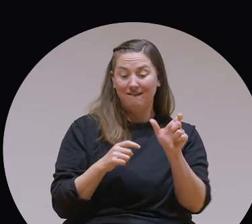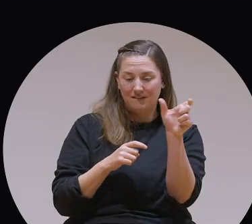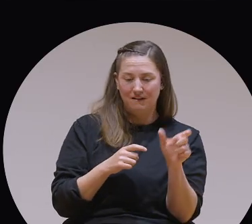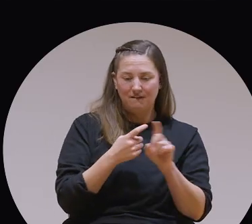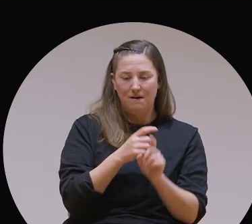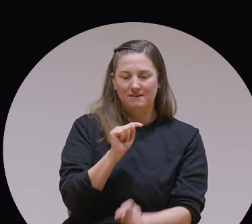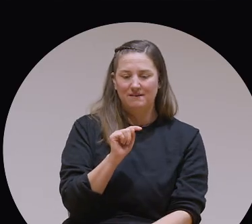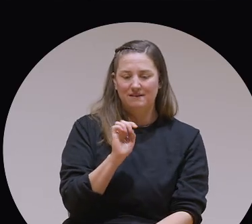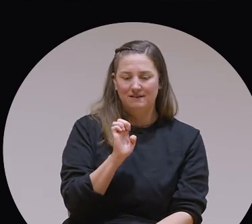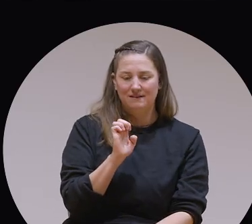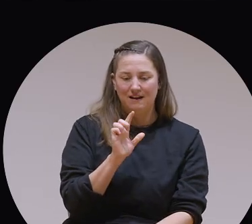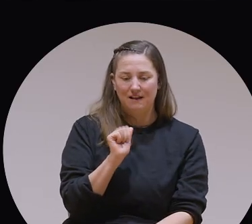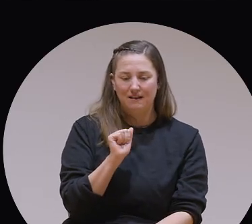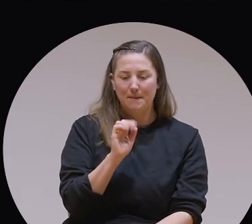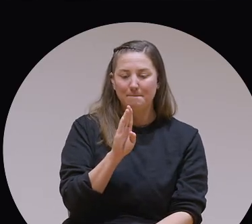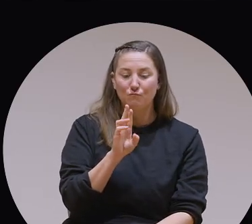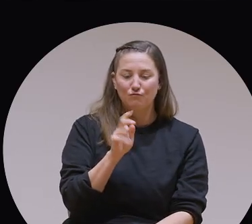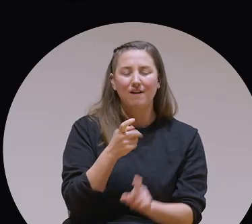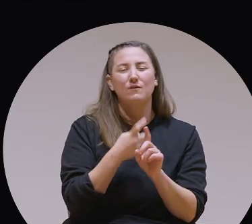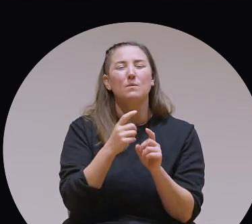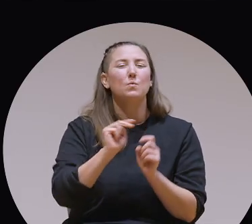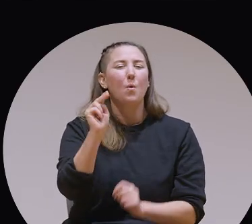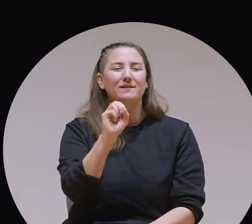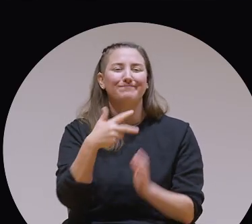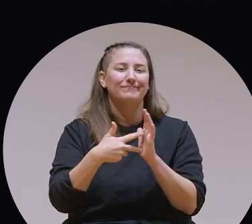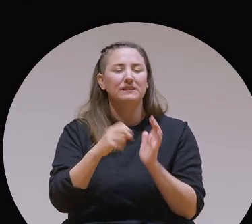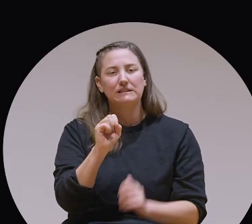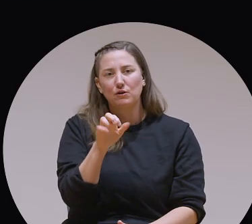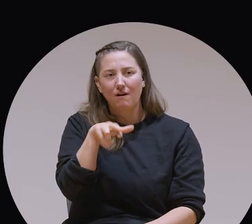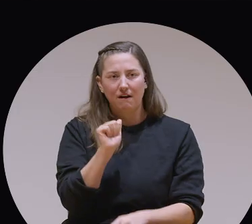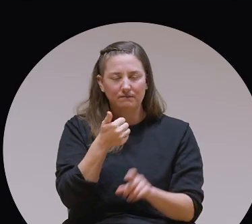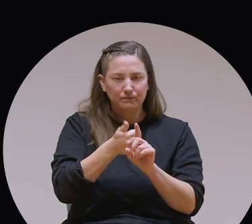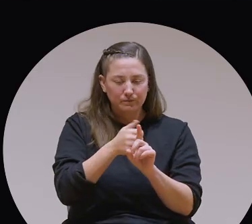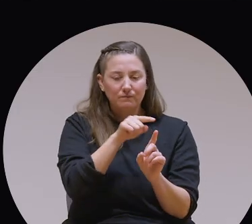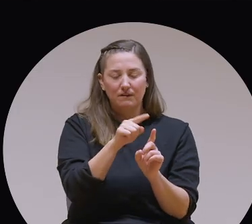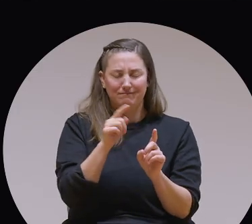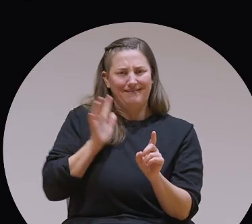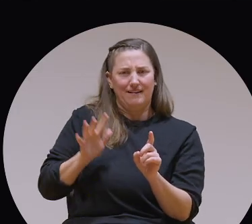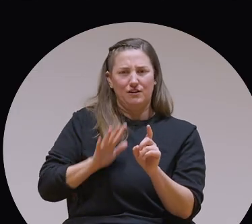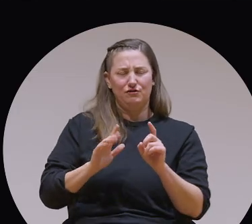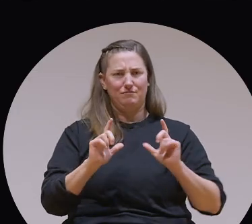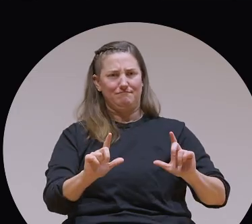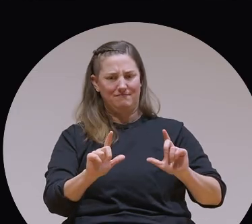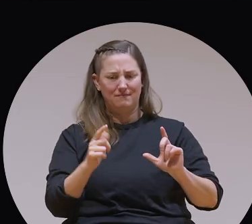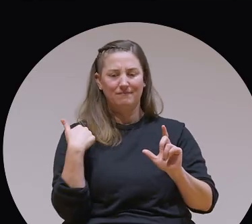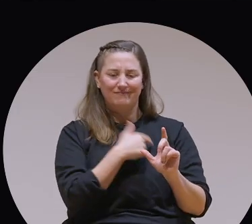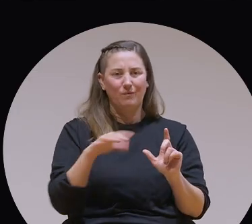Brak, which is in northern Syria. And this is an ancient site that was